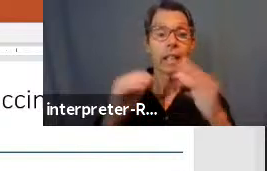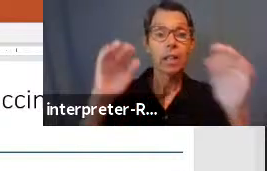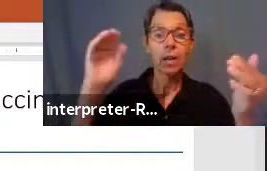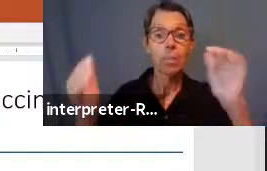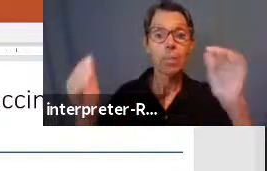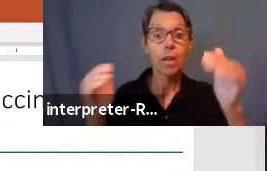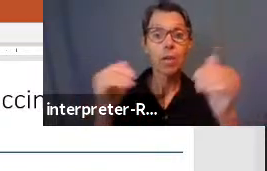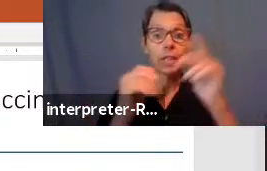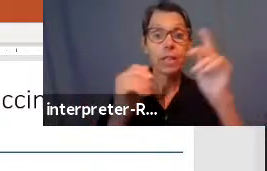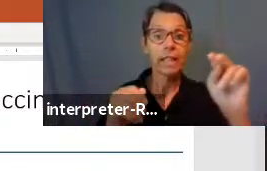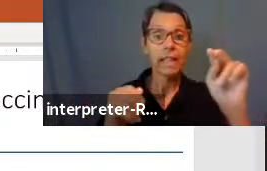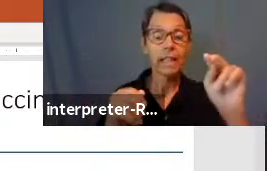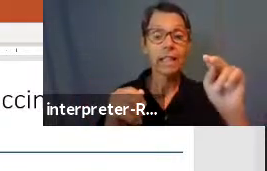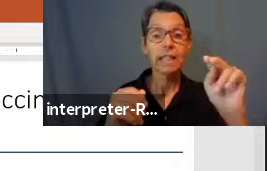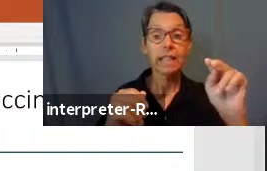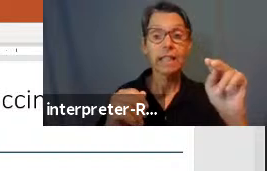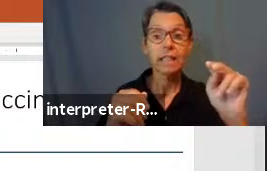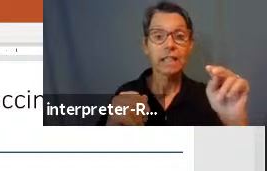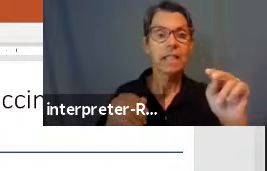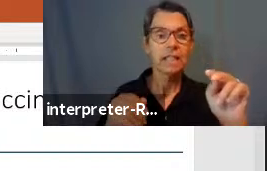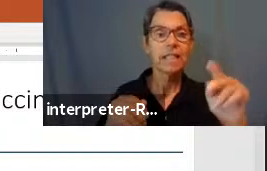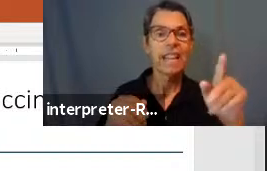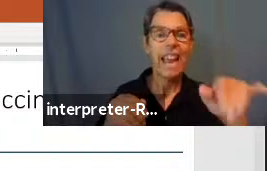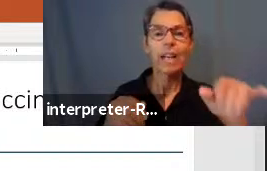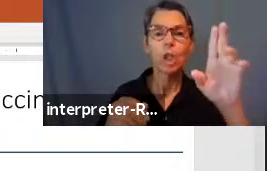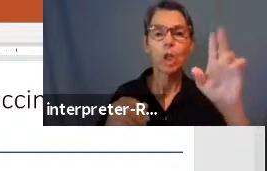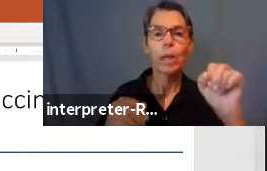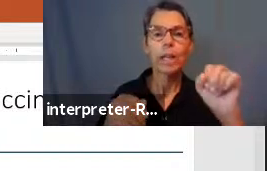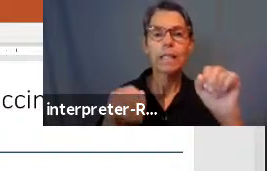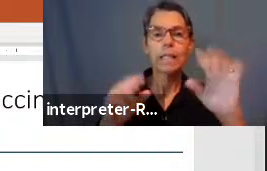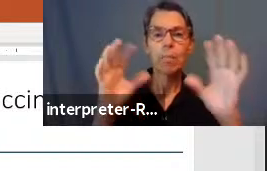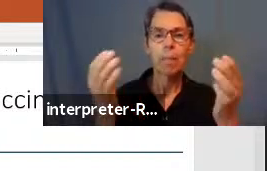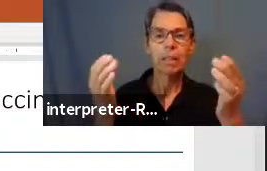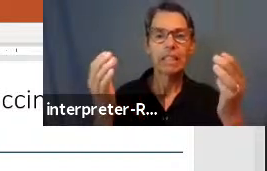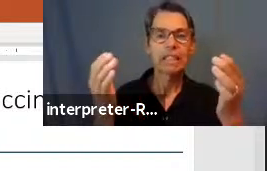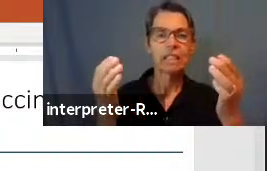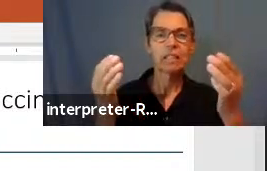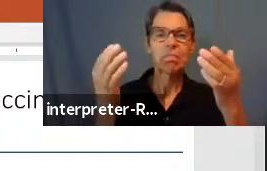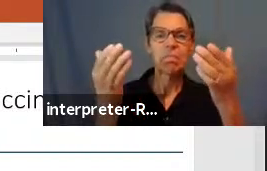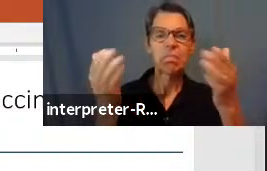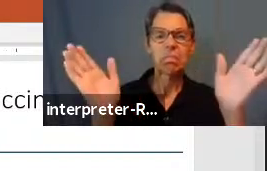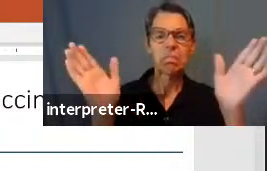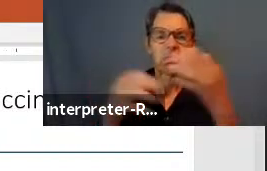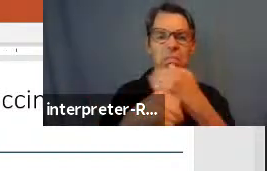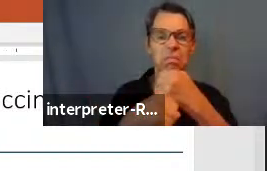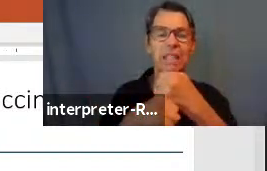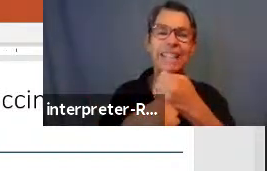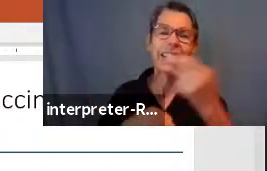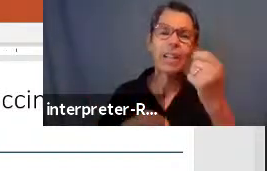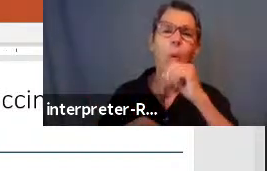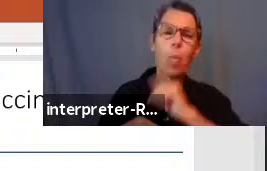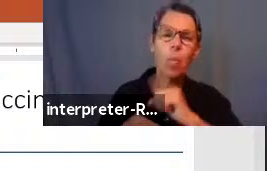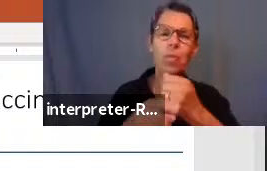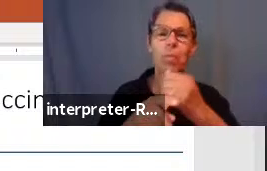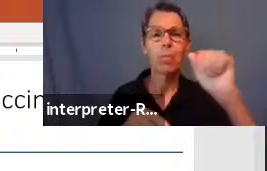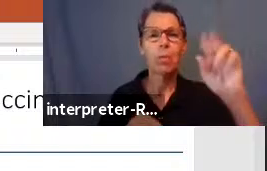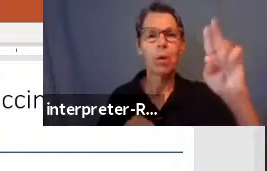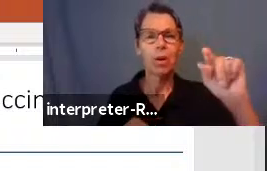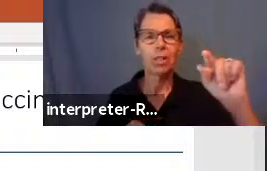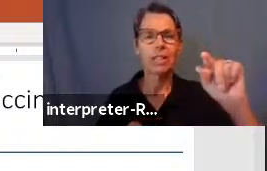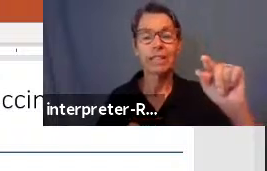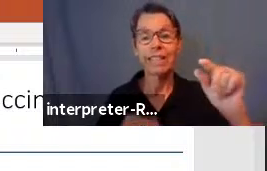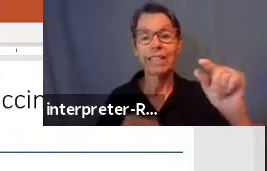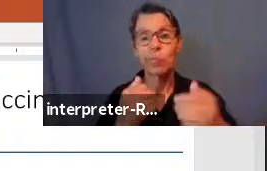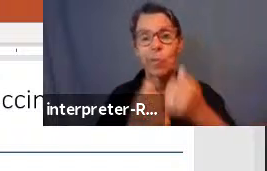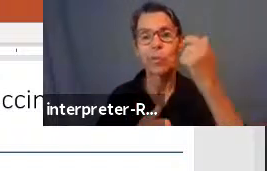Native American vaccination rate compared to Kansas and the US population. This data is a little bit old. It's from August, but it's the most recent we could